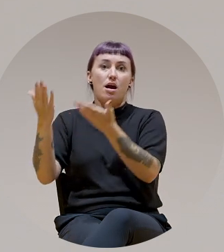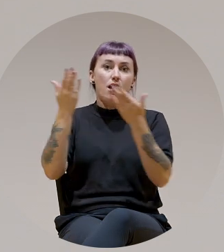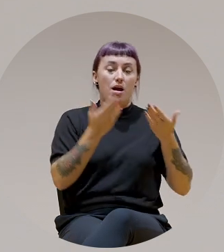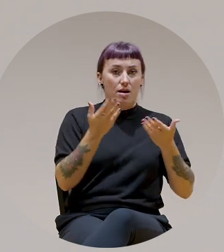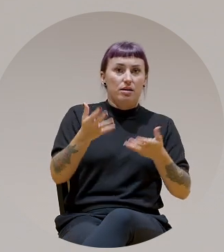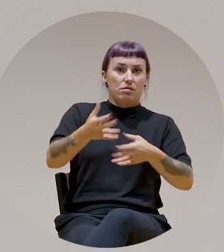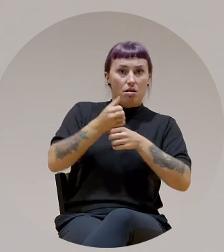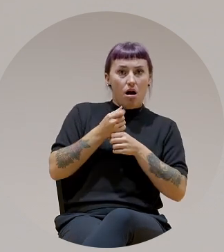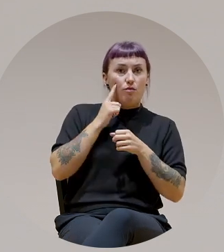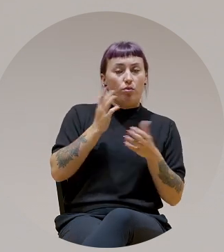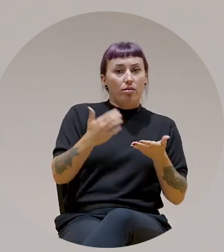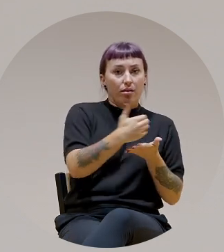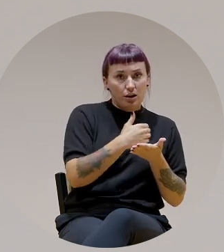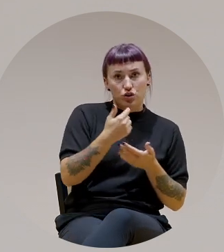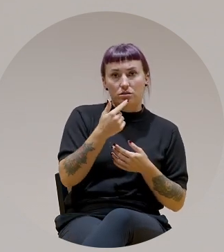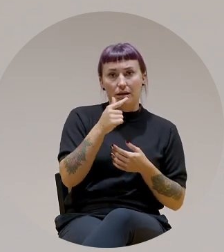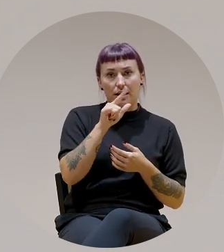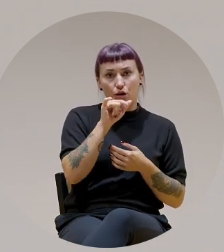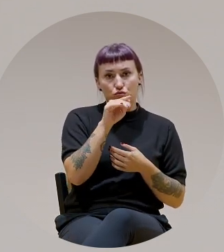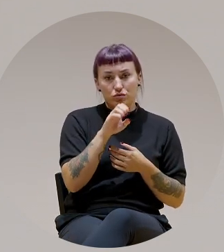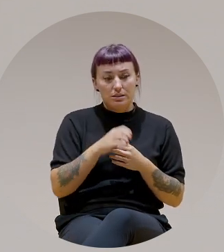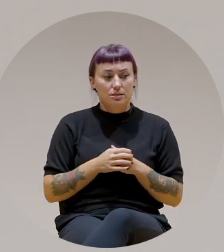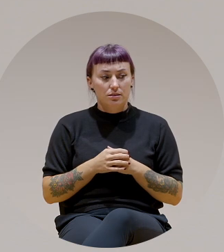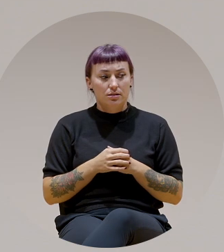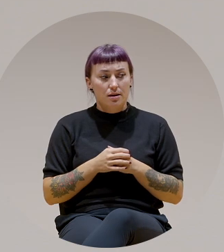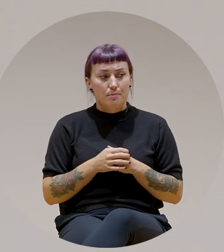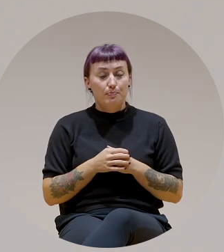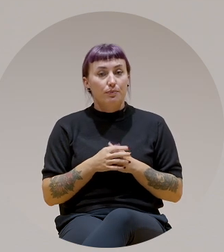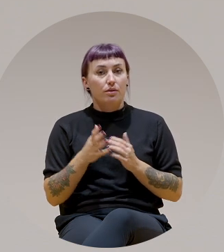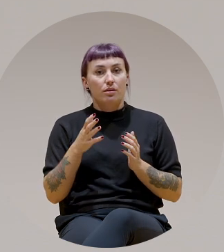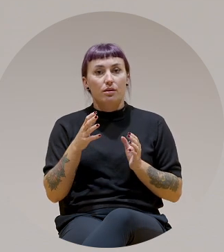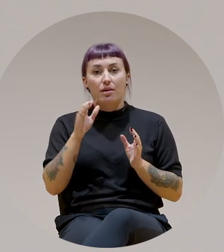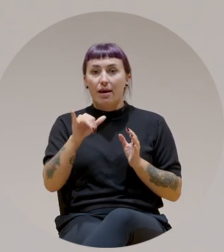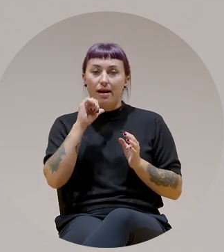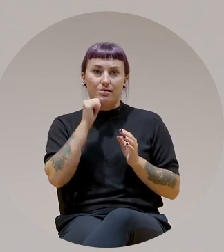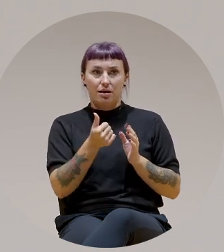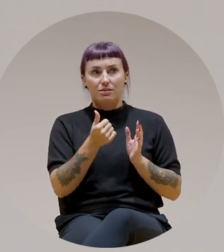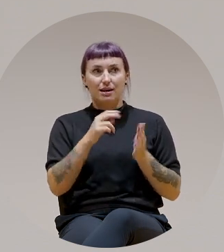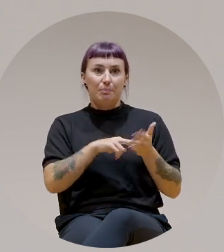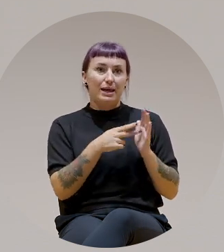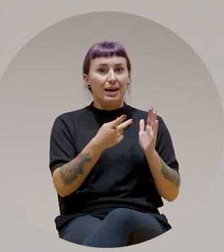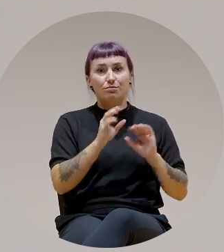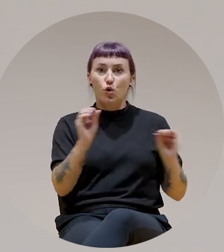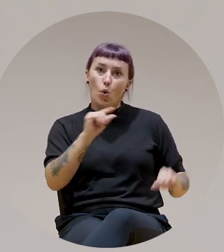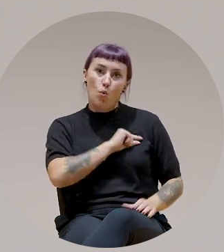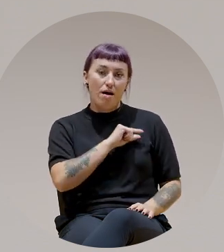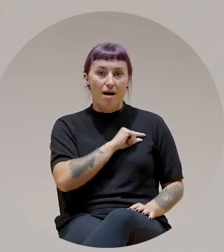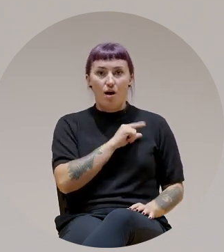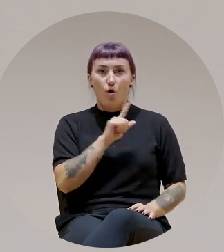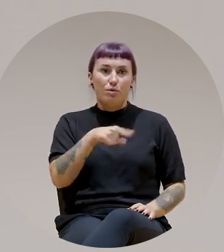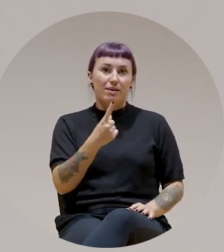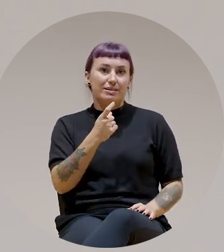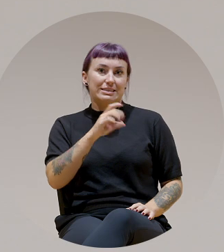Thomas Gilcrease's collection. So that doesn't absolve him, right? Him simply being a Muskogee